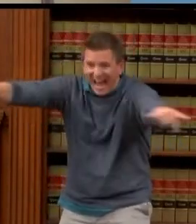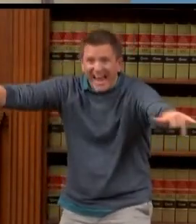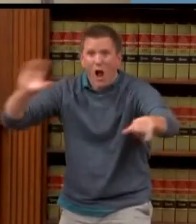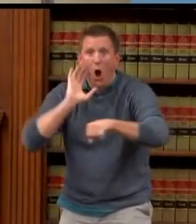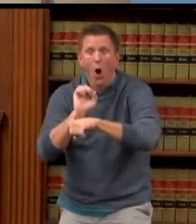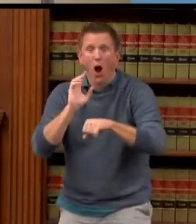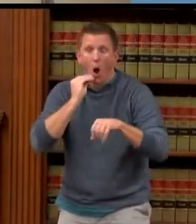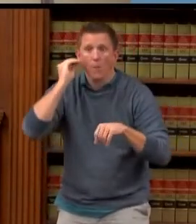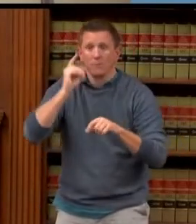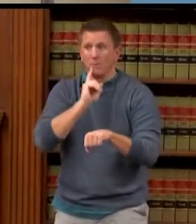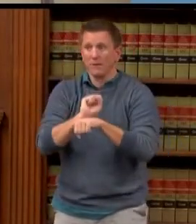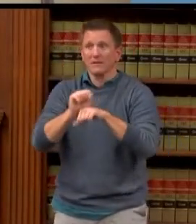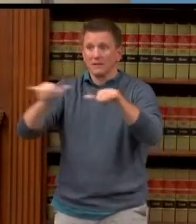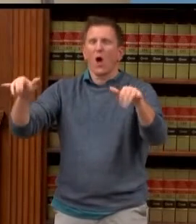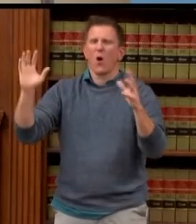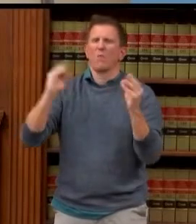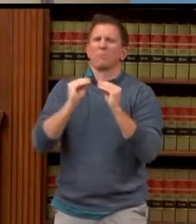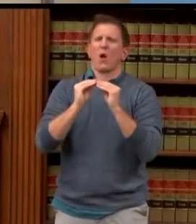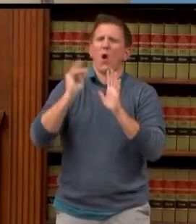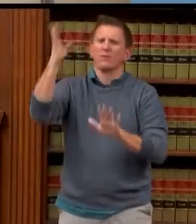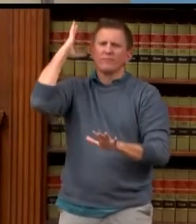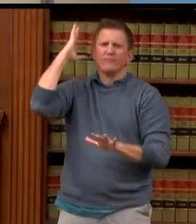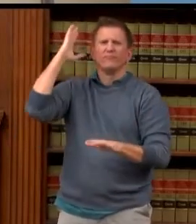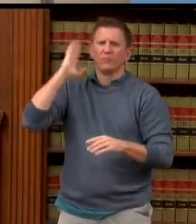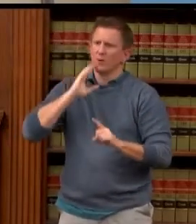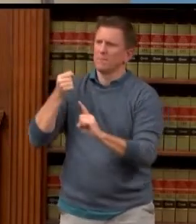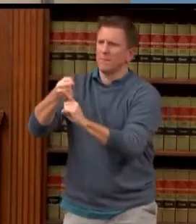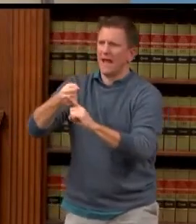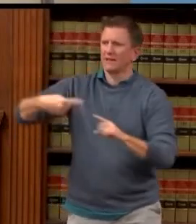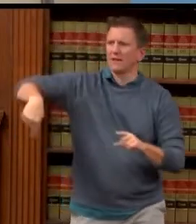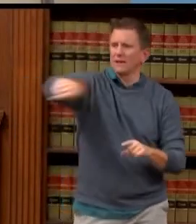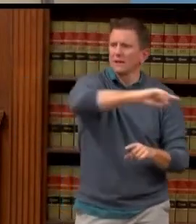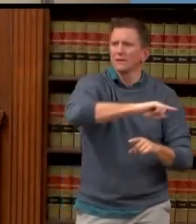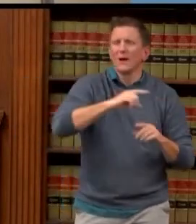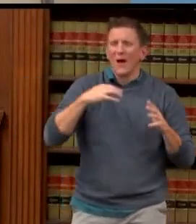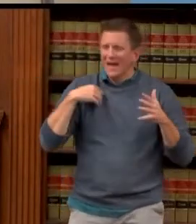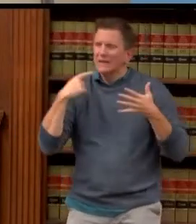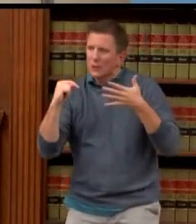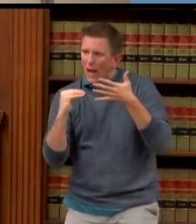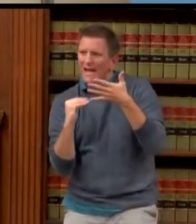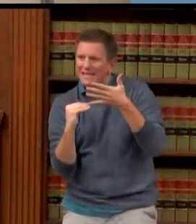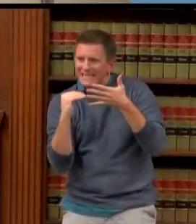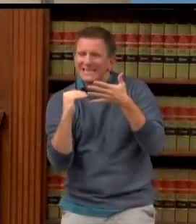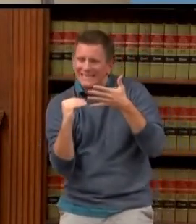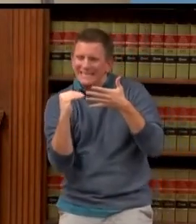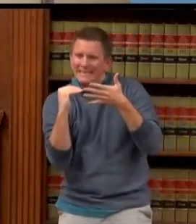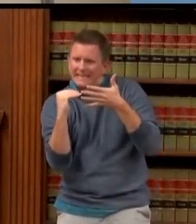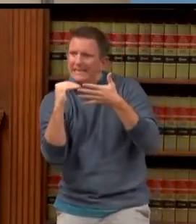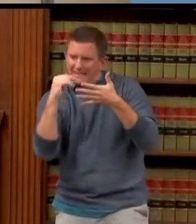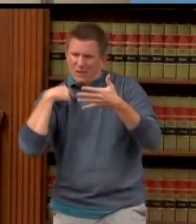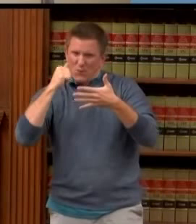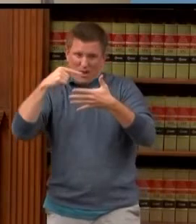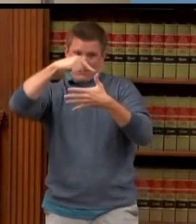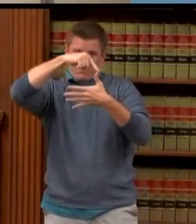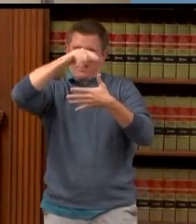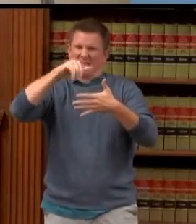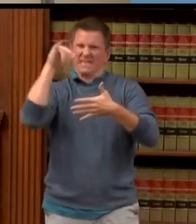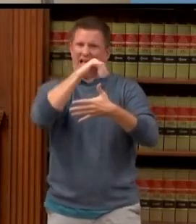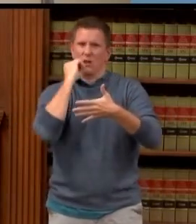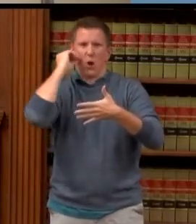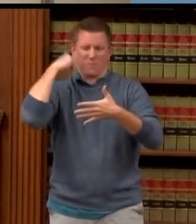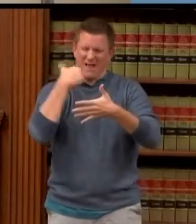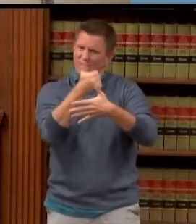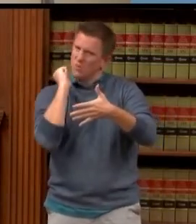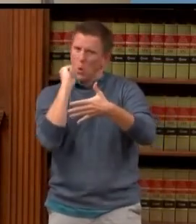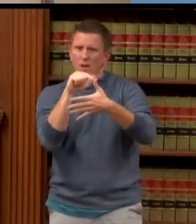we can to avoid a stay-at-home order. I'm hopeful that this will do it. Again, it's very dependent on